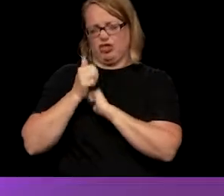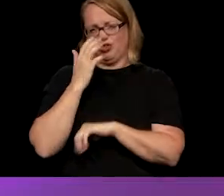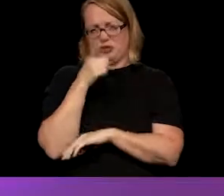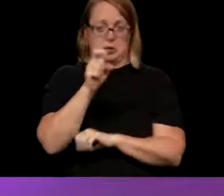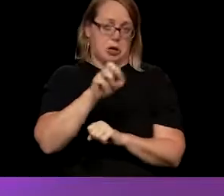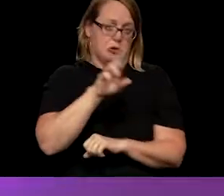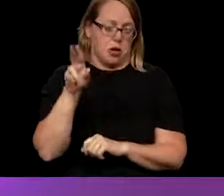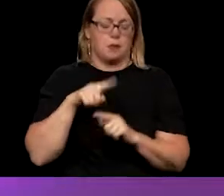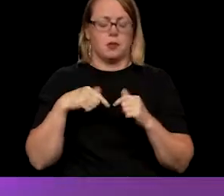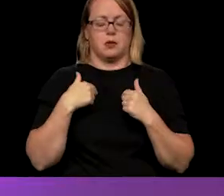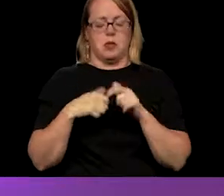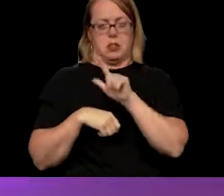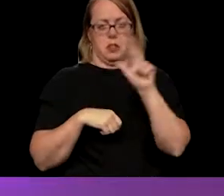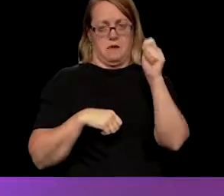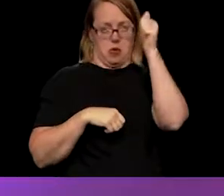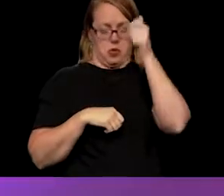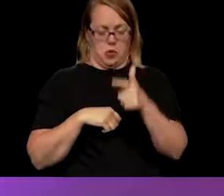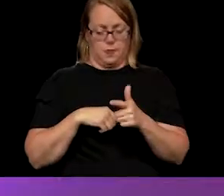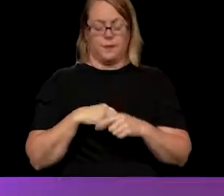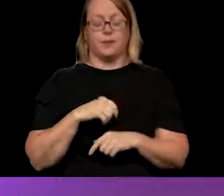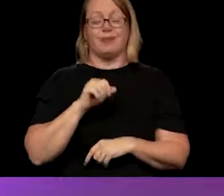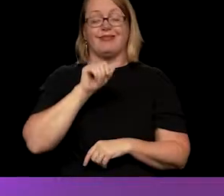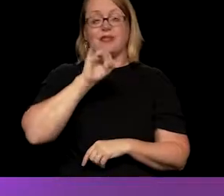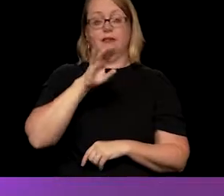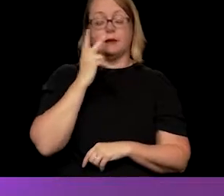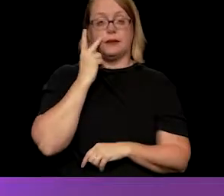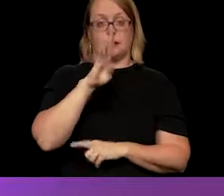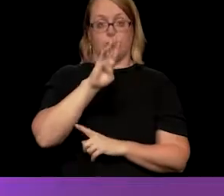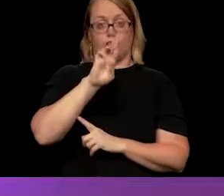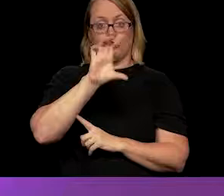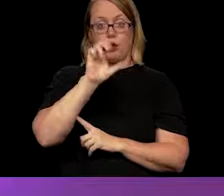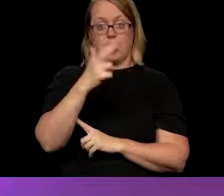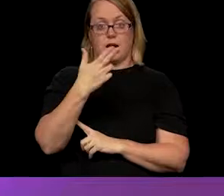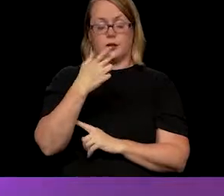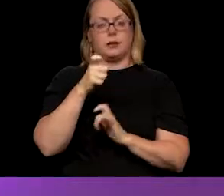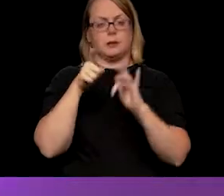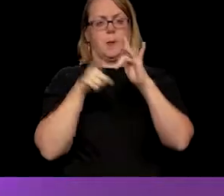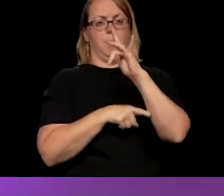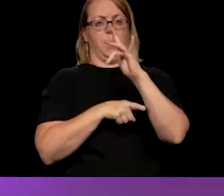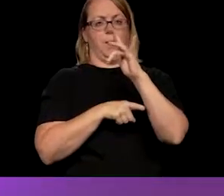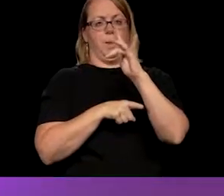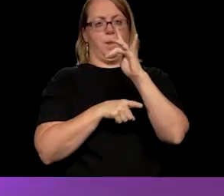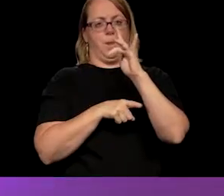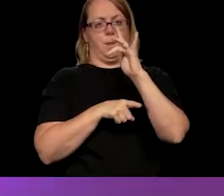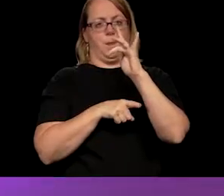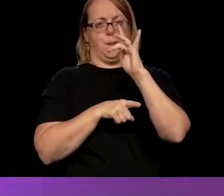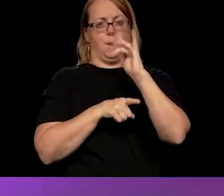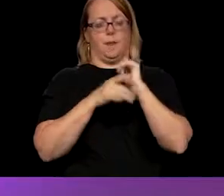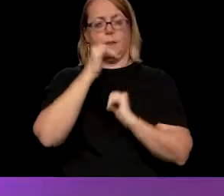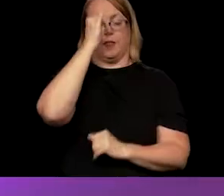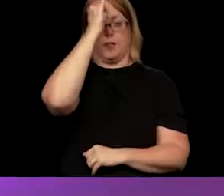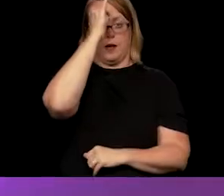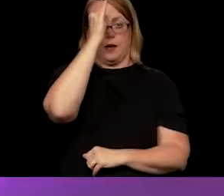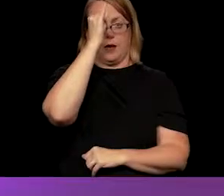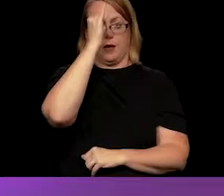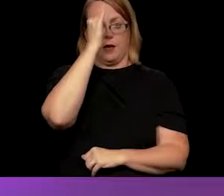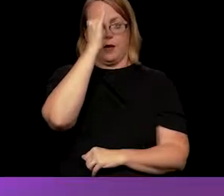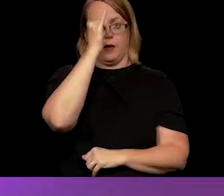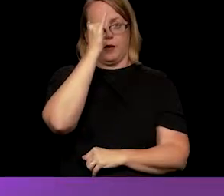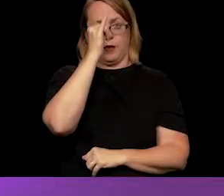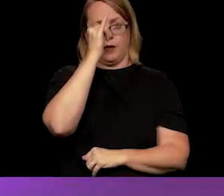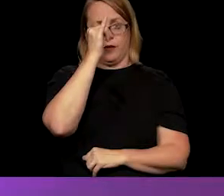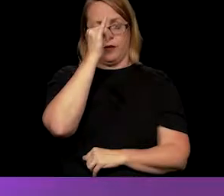line on the left edge of every single tree, a skinny black line on the edge.